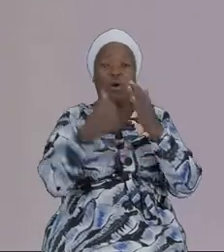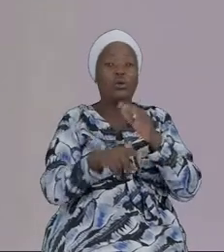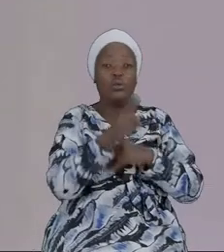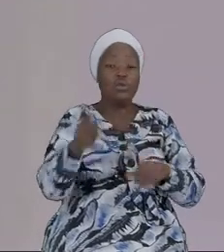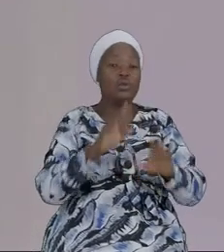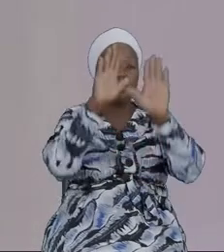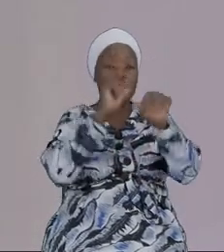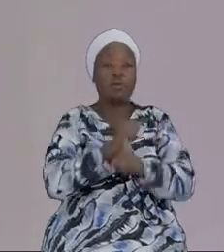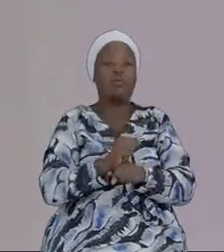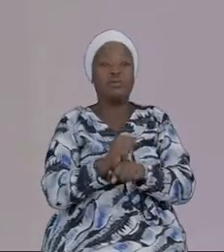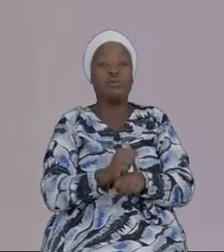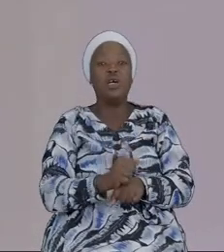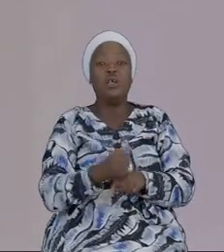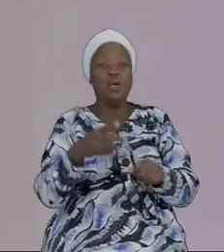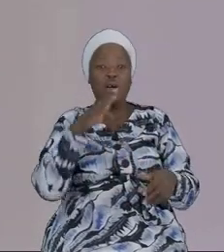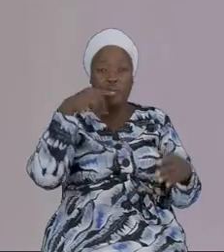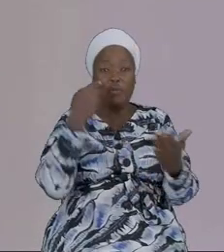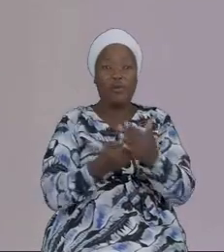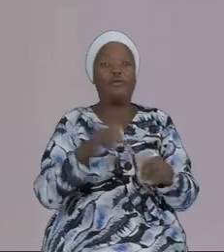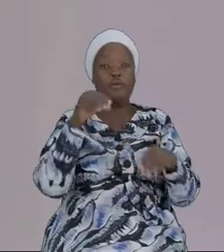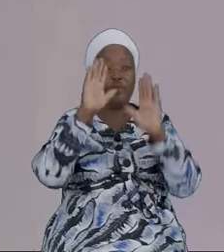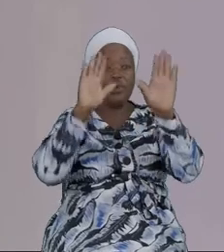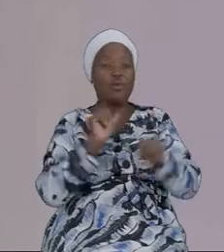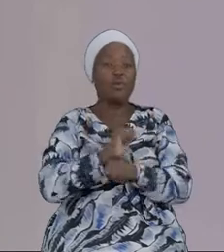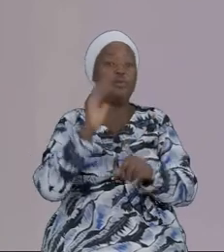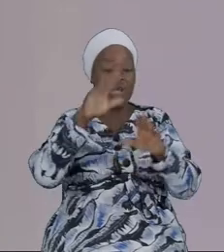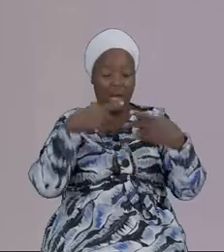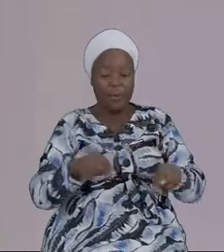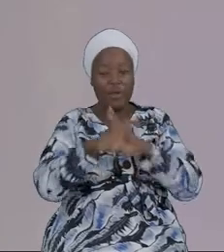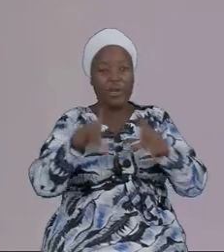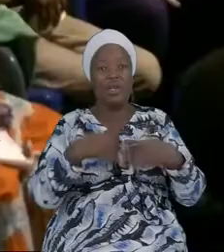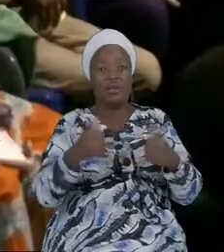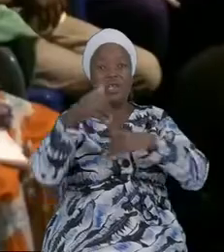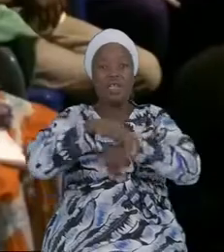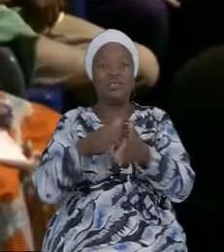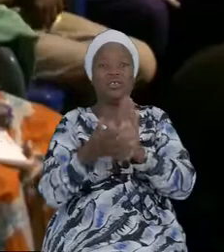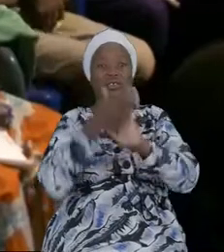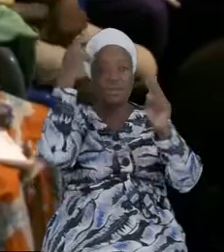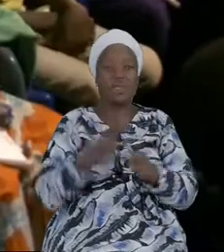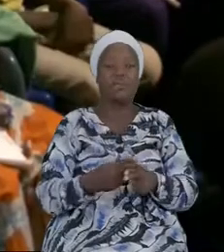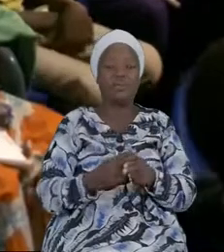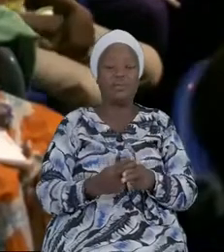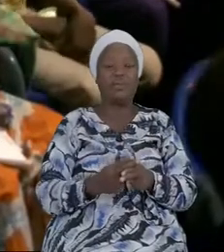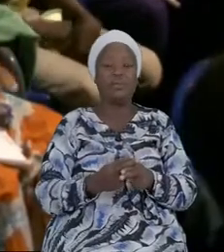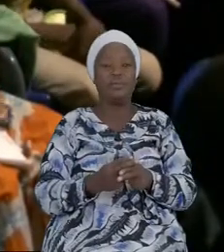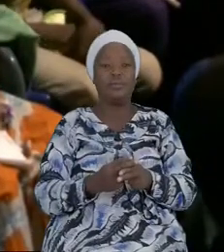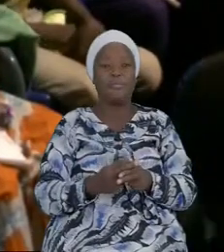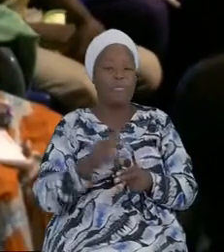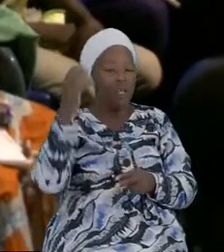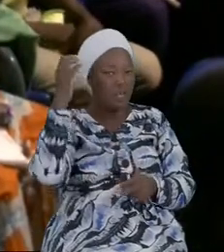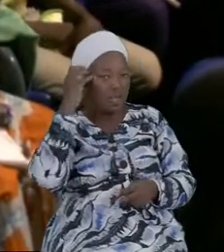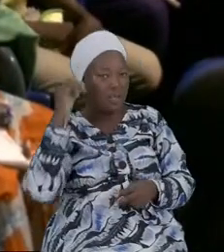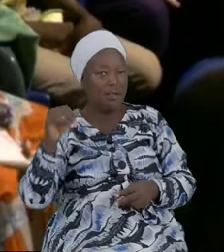miracles, evident miracles, will happen in your life tonight in Jesus' name. Hearing